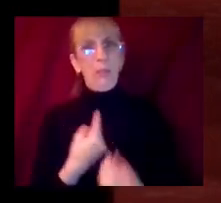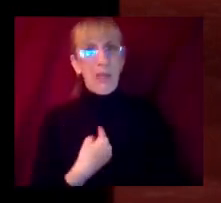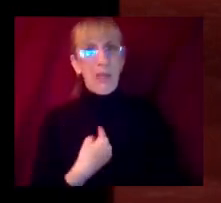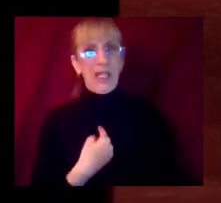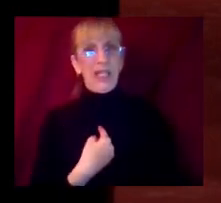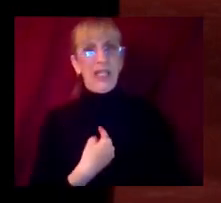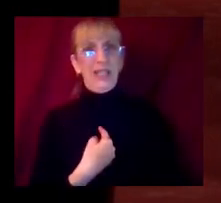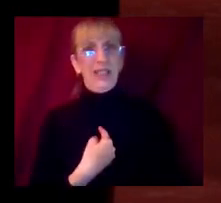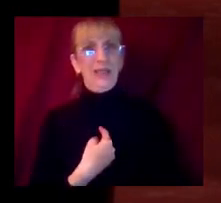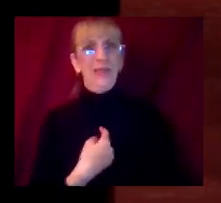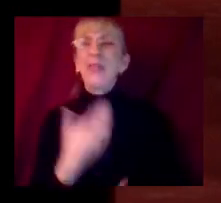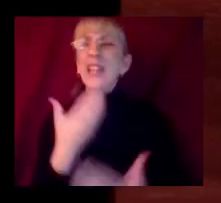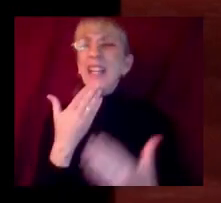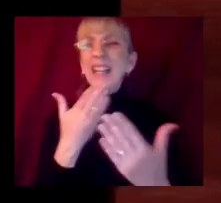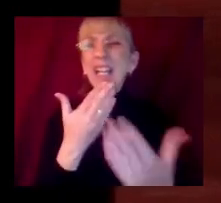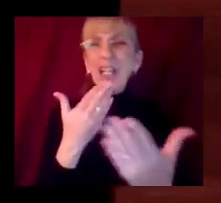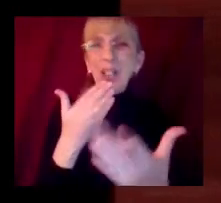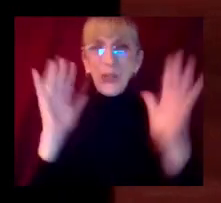Thank you!